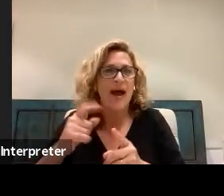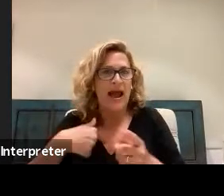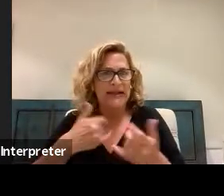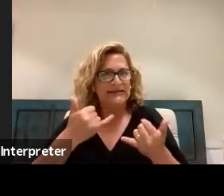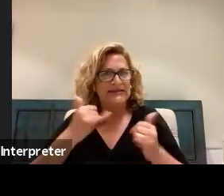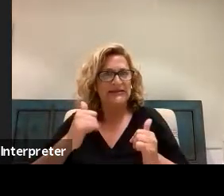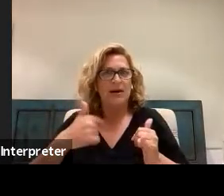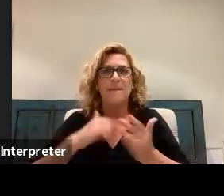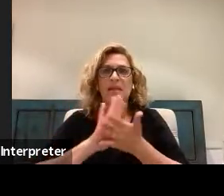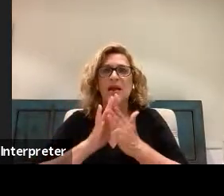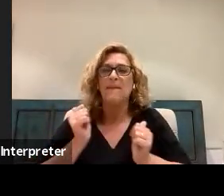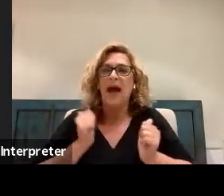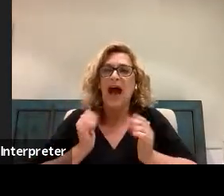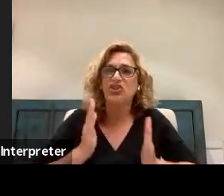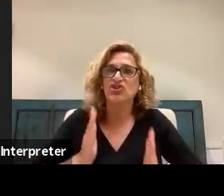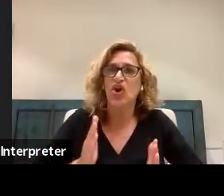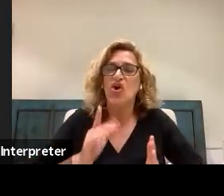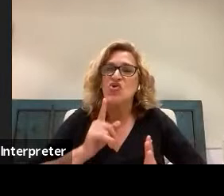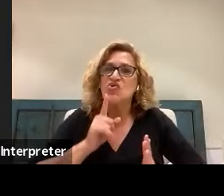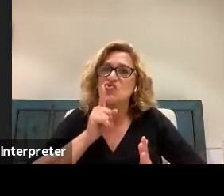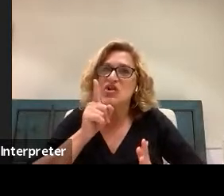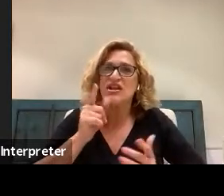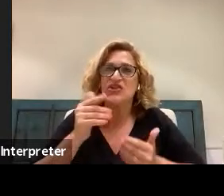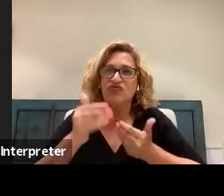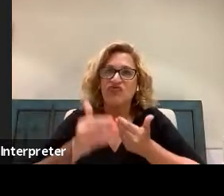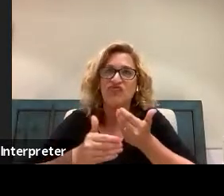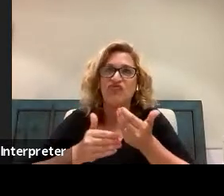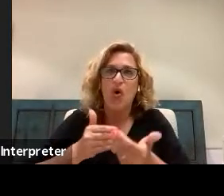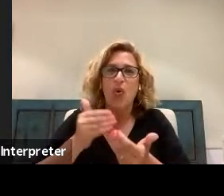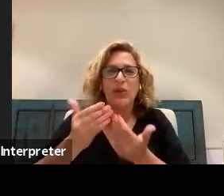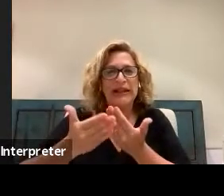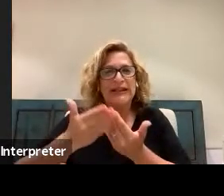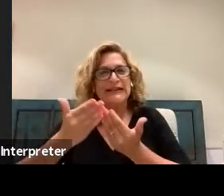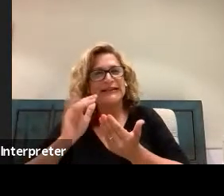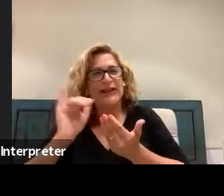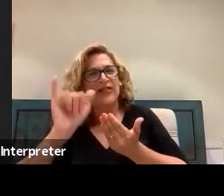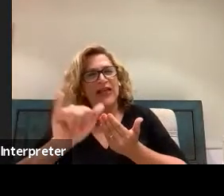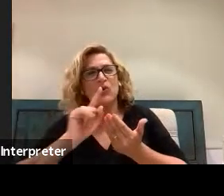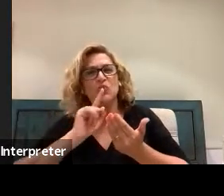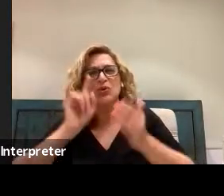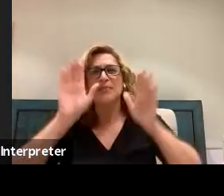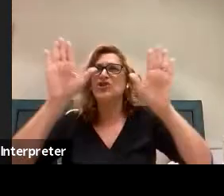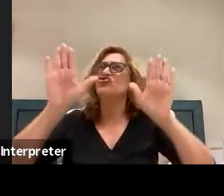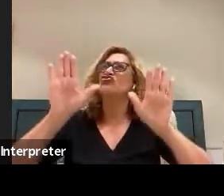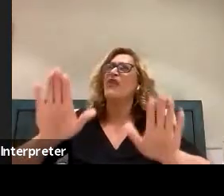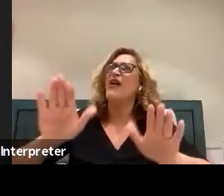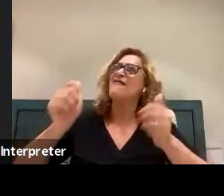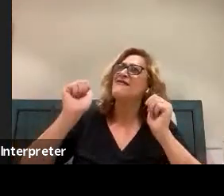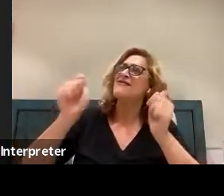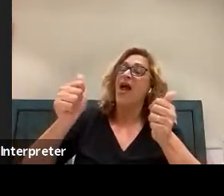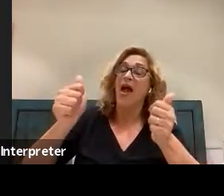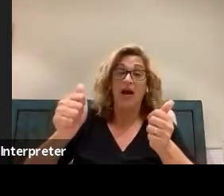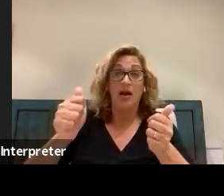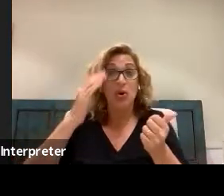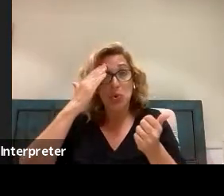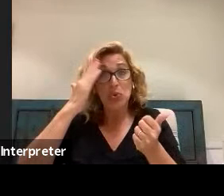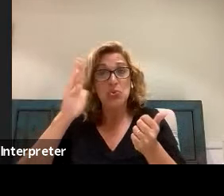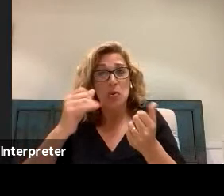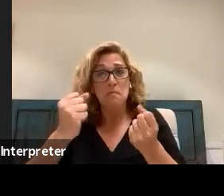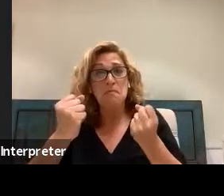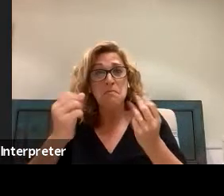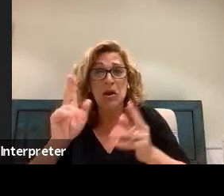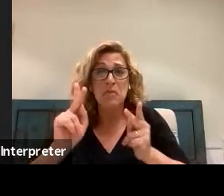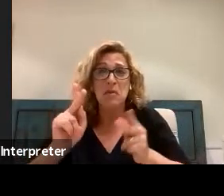an actor and like it's just gonna roll real easy. Yeah, that's gonna work out great, you know, even though many people told